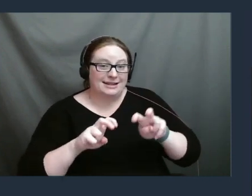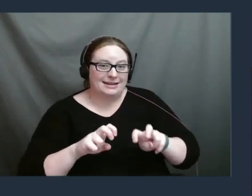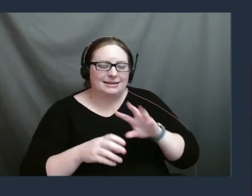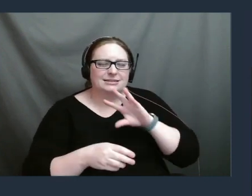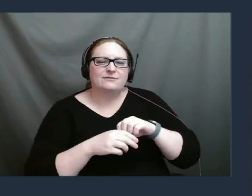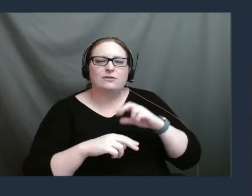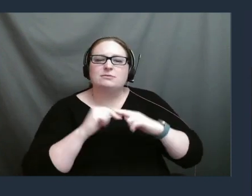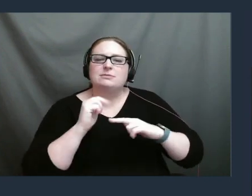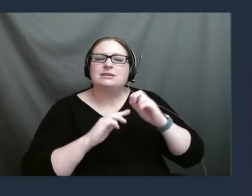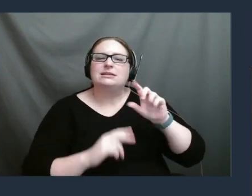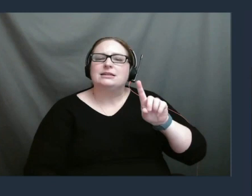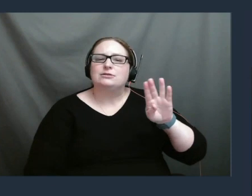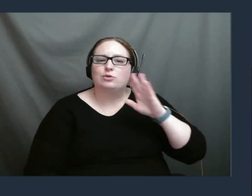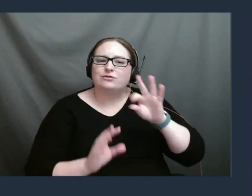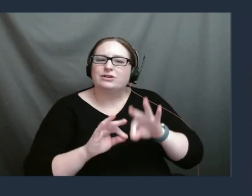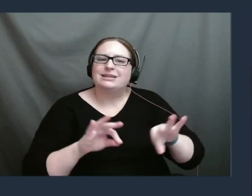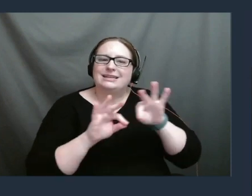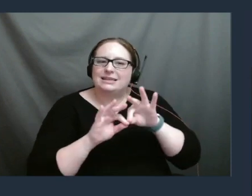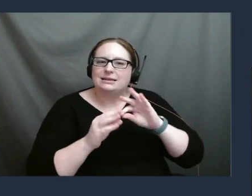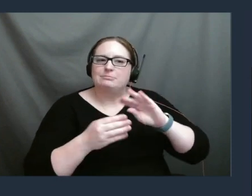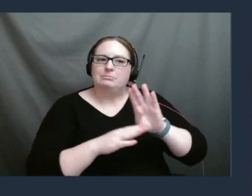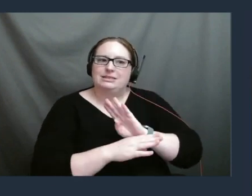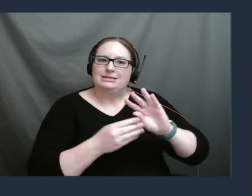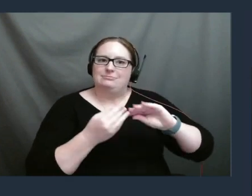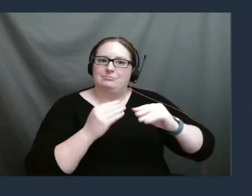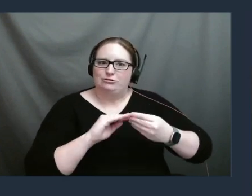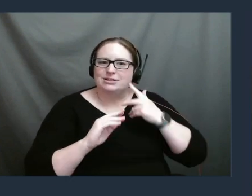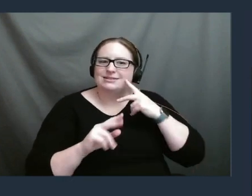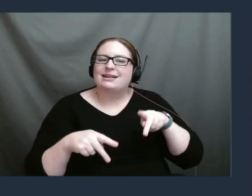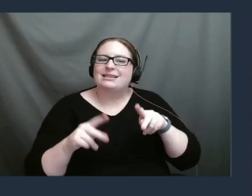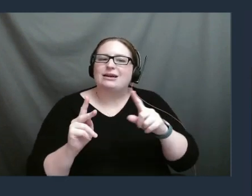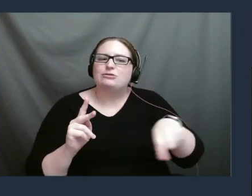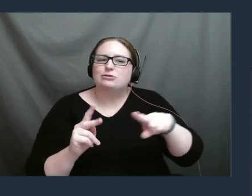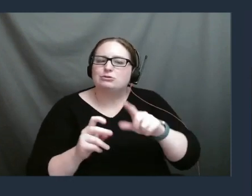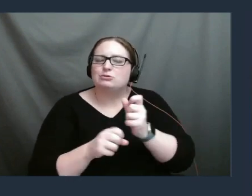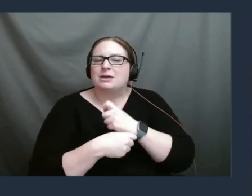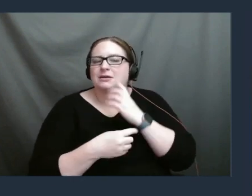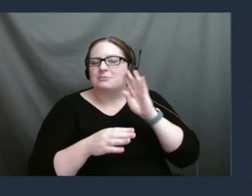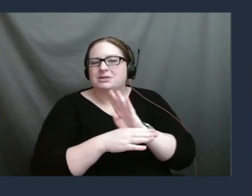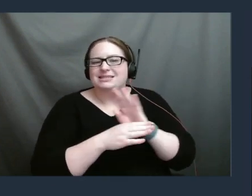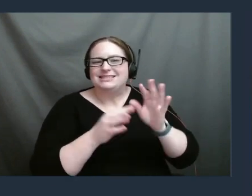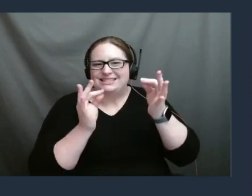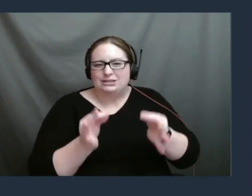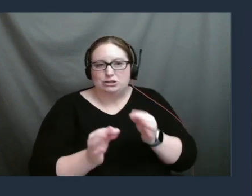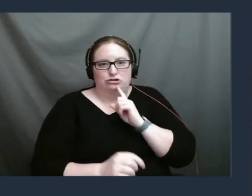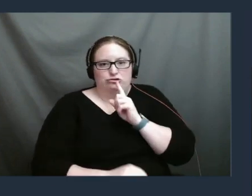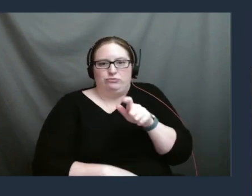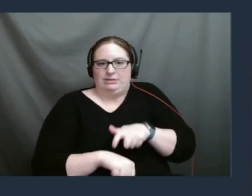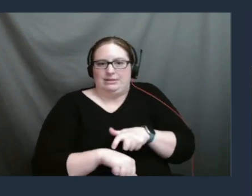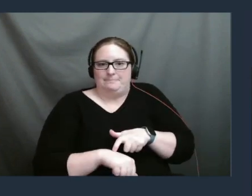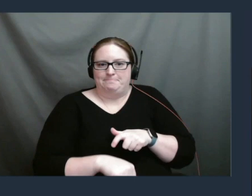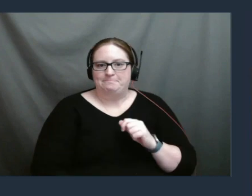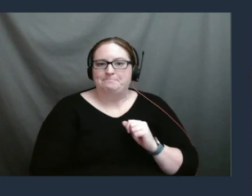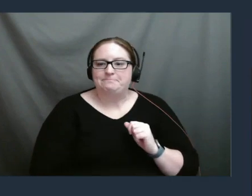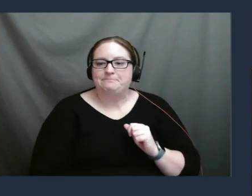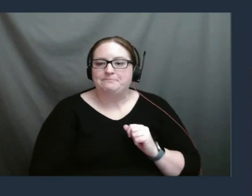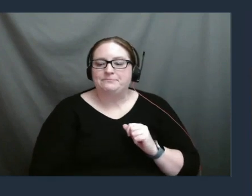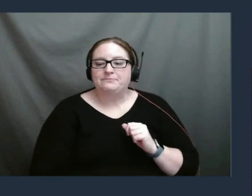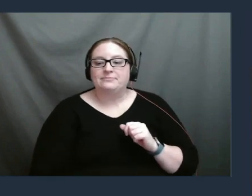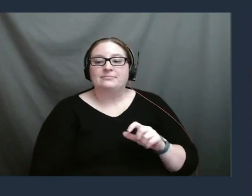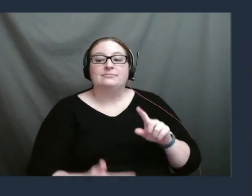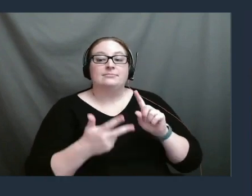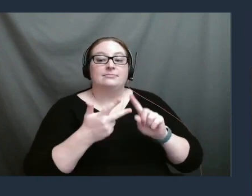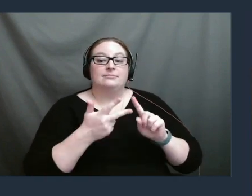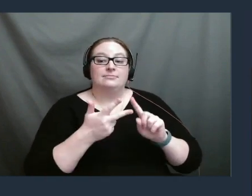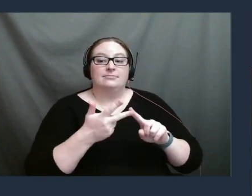business metrics from various sources that allows you to make business decisions in real time. And stateful event processing